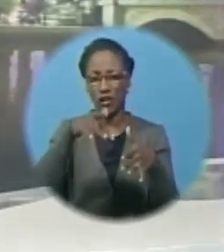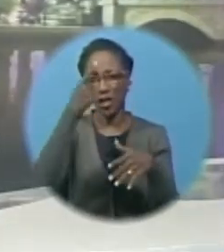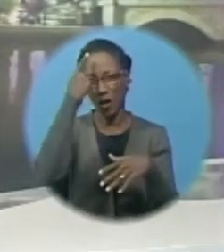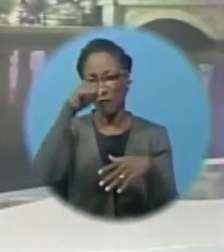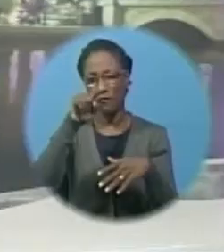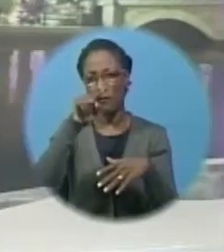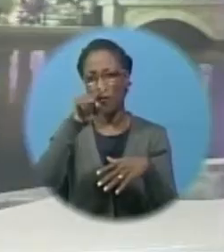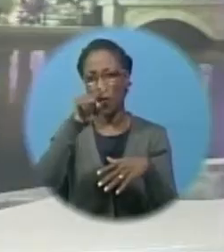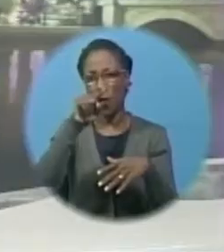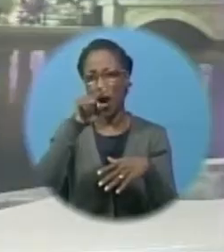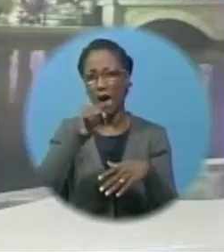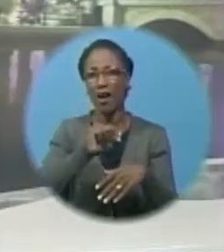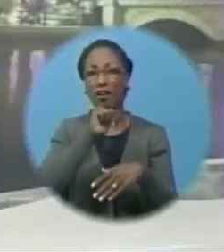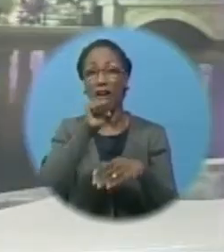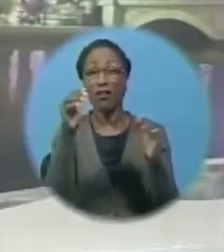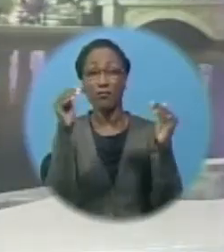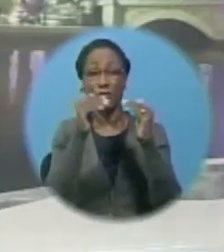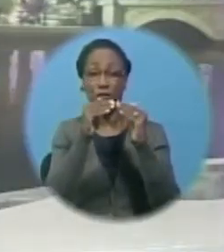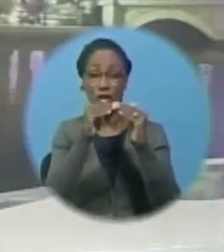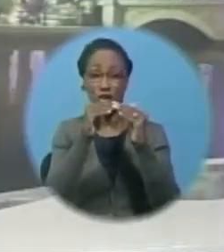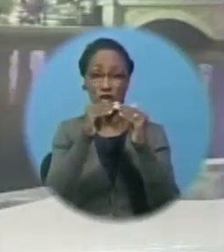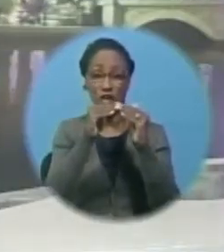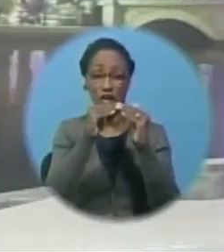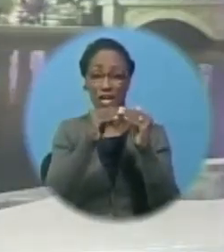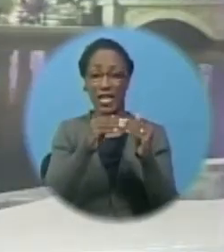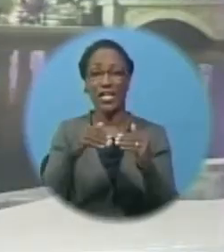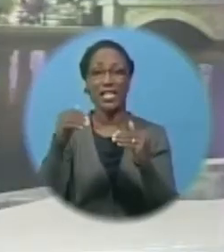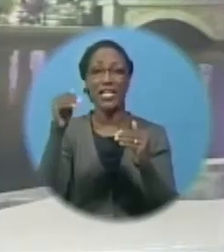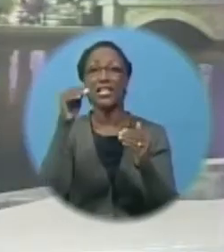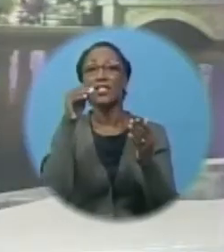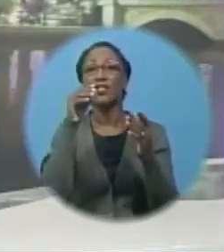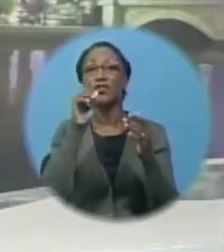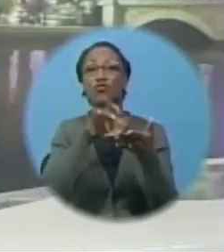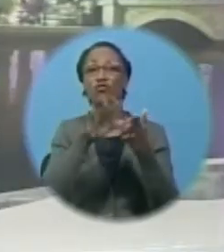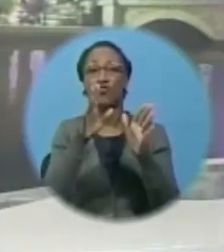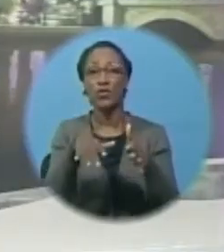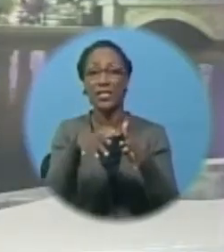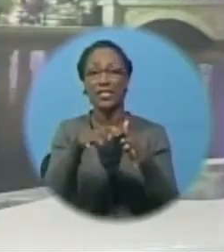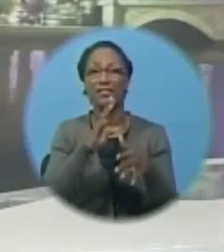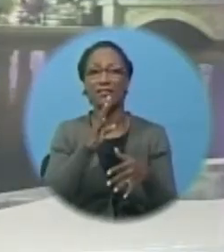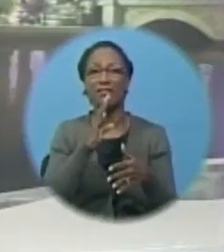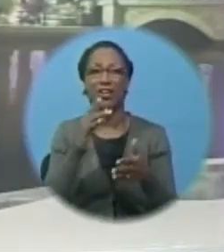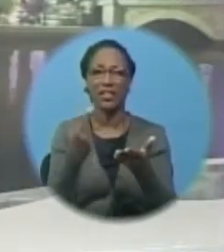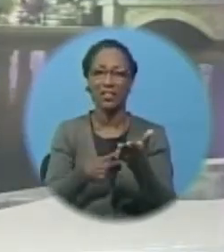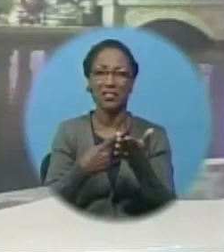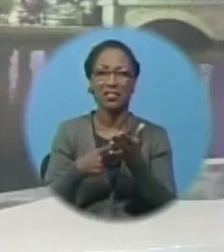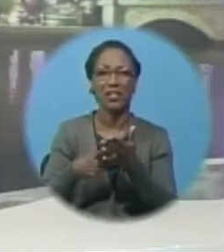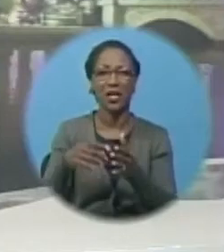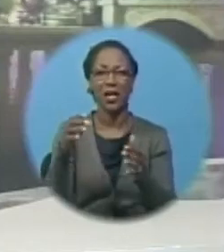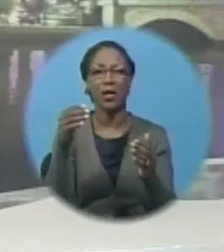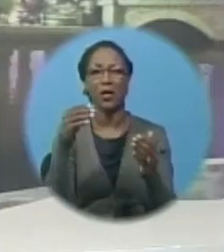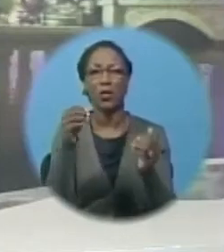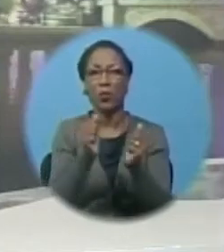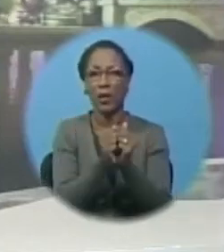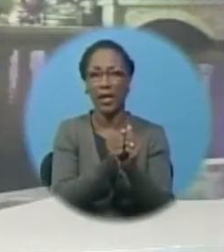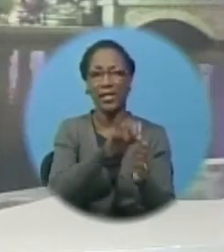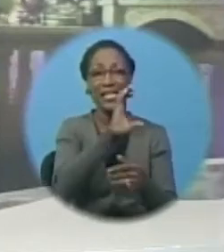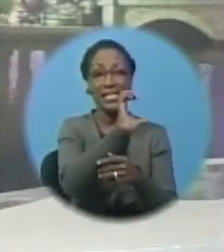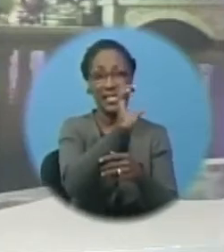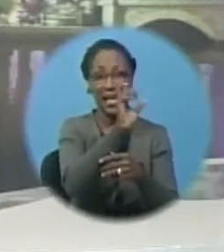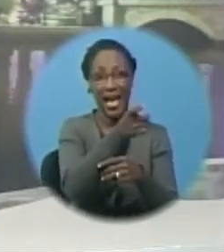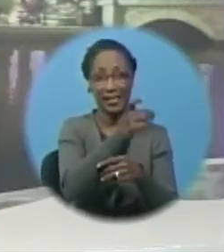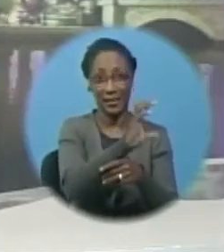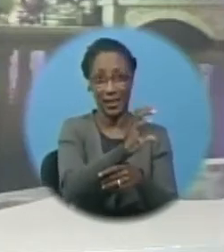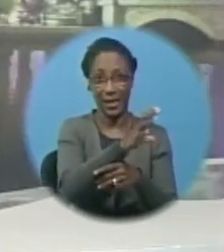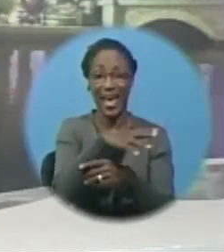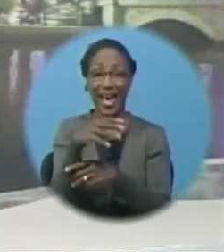unfair treatment of students. The comments were made in reference to the ongoing impasse between the Caribbean Examinations Council and the